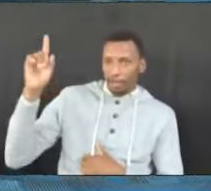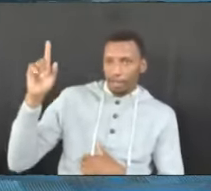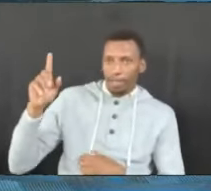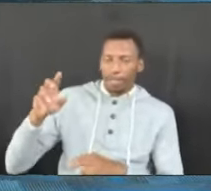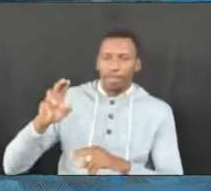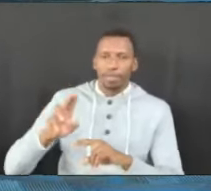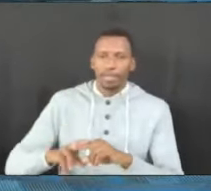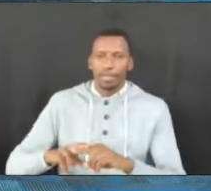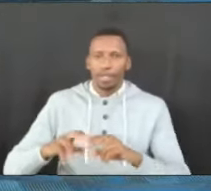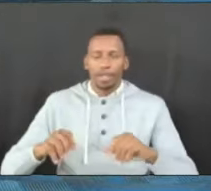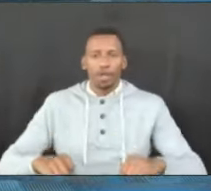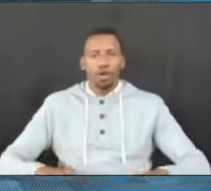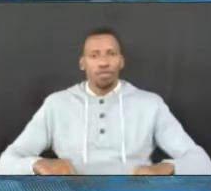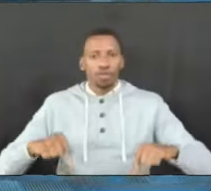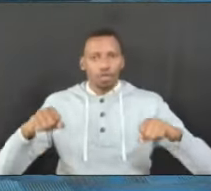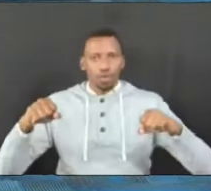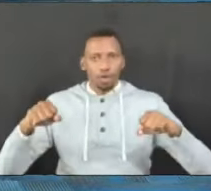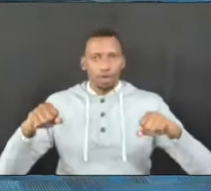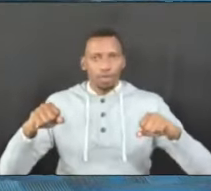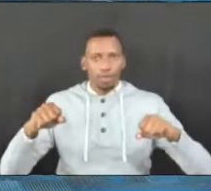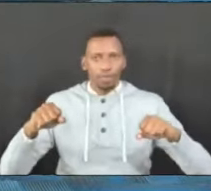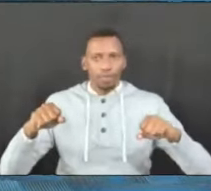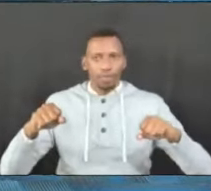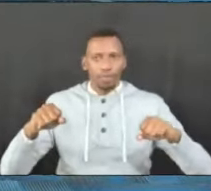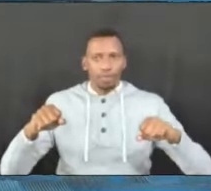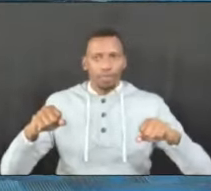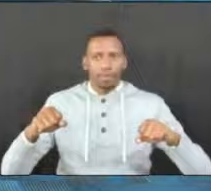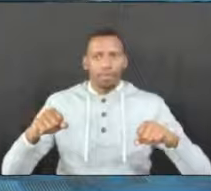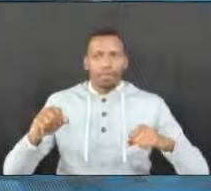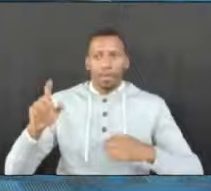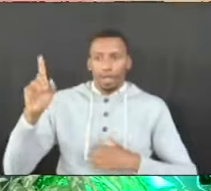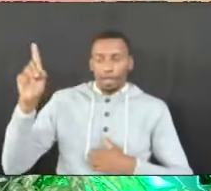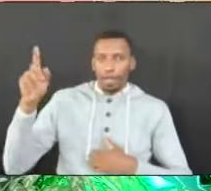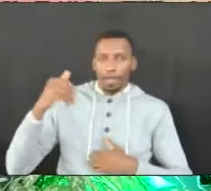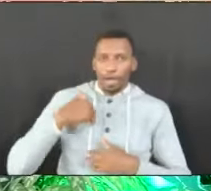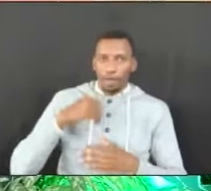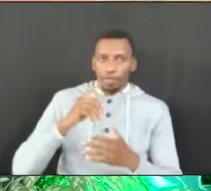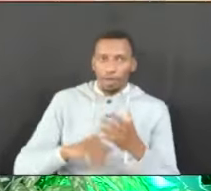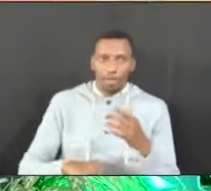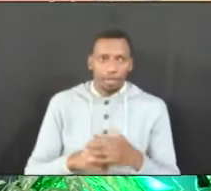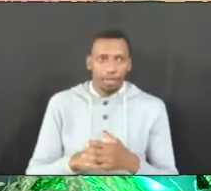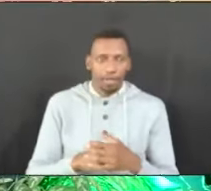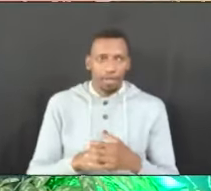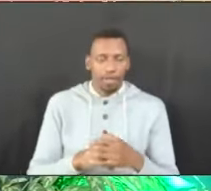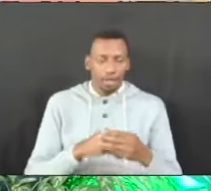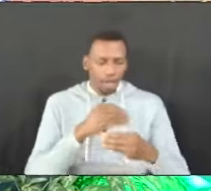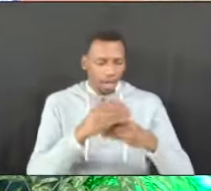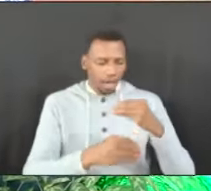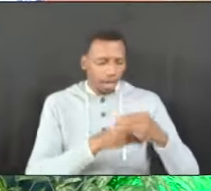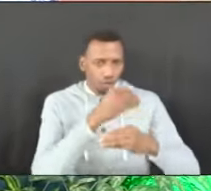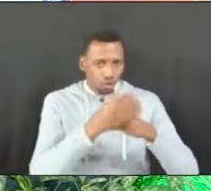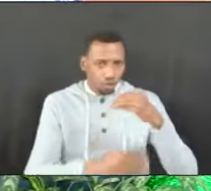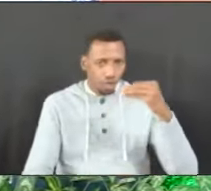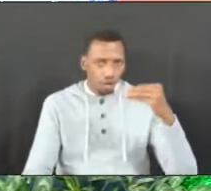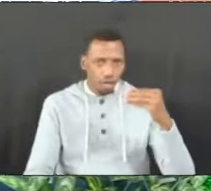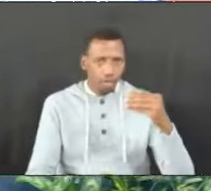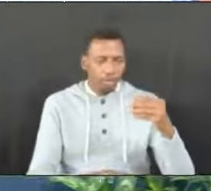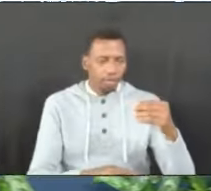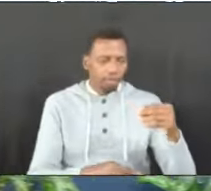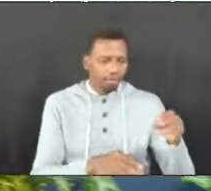on the throne, what? He was holding a scroll. It was sealed with seven